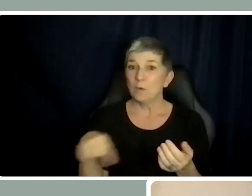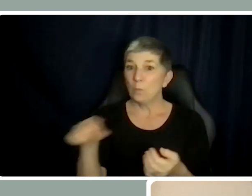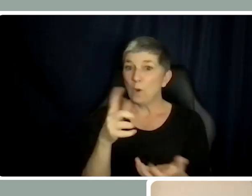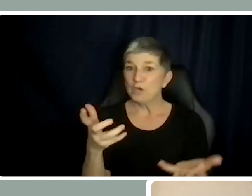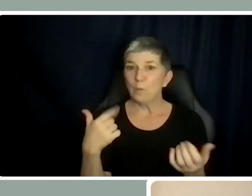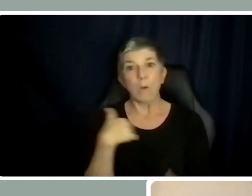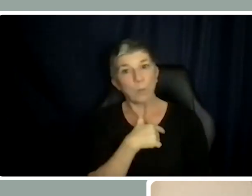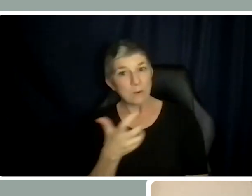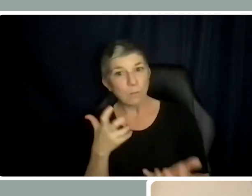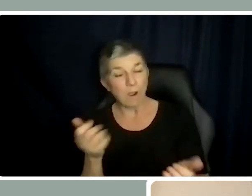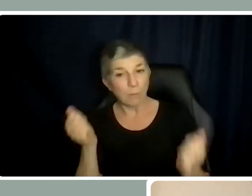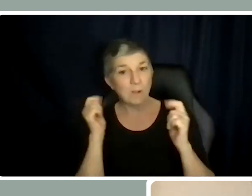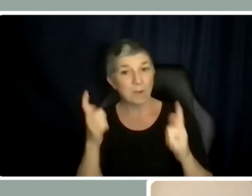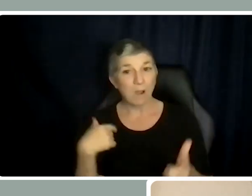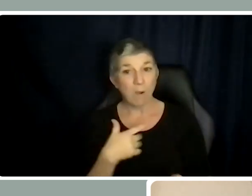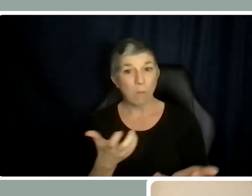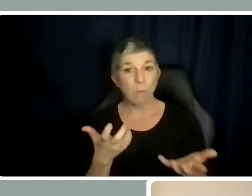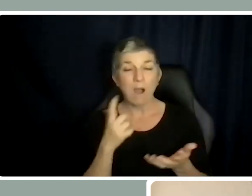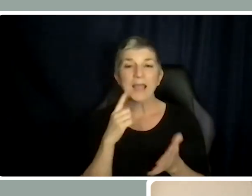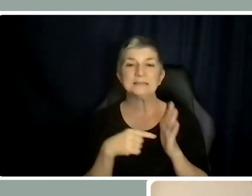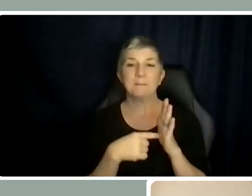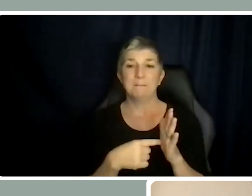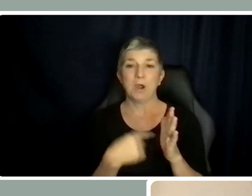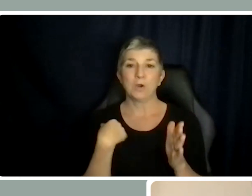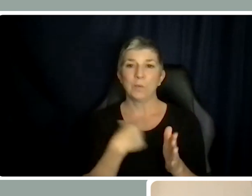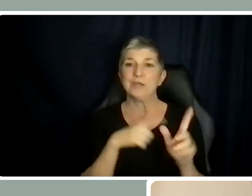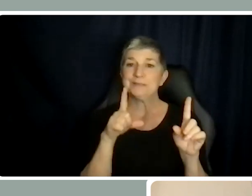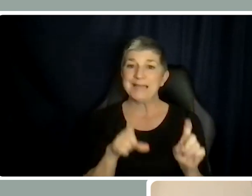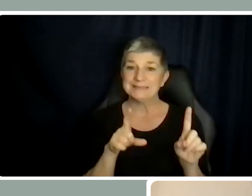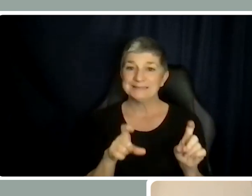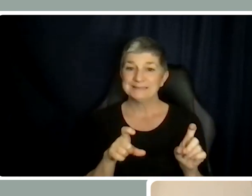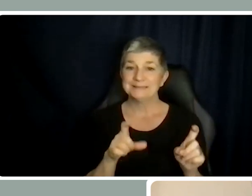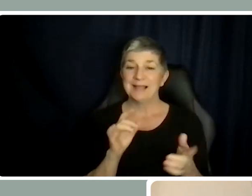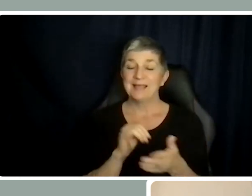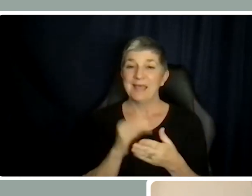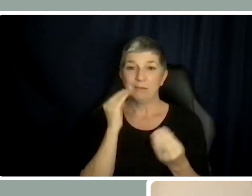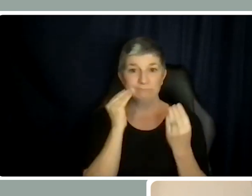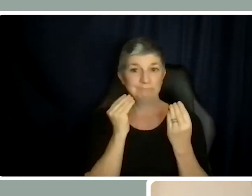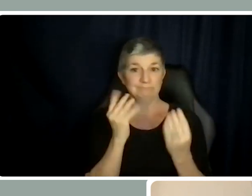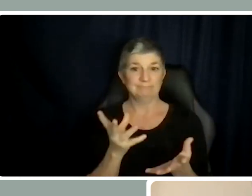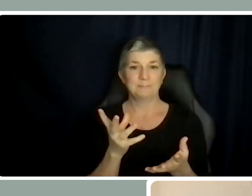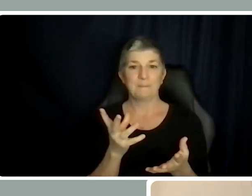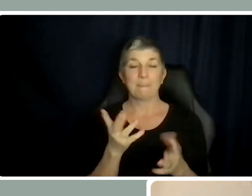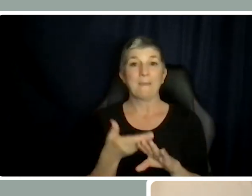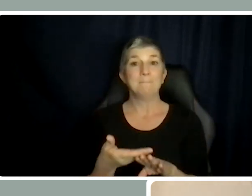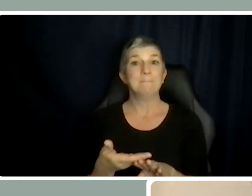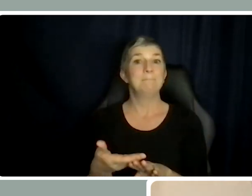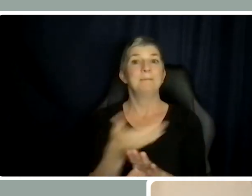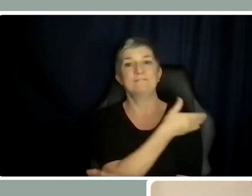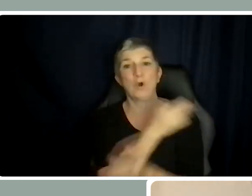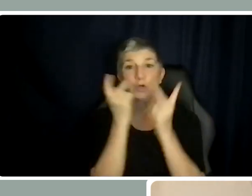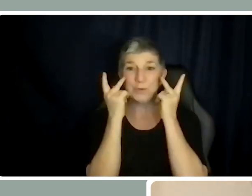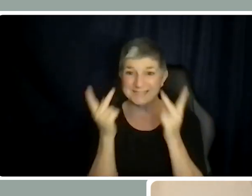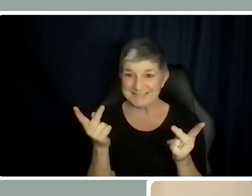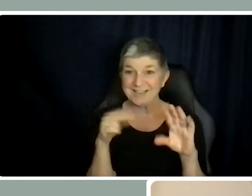we really want, what we all really want is a marker that we could test that would tell us, it would have to tell us before we could see it